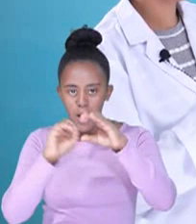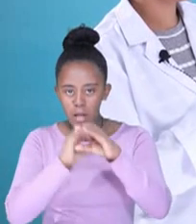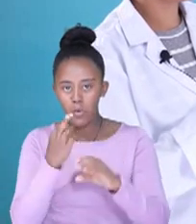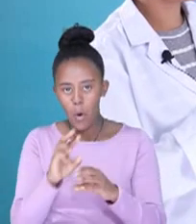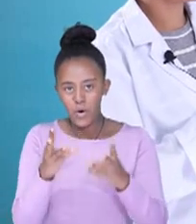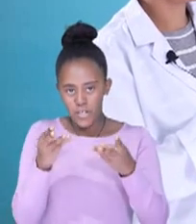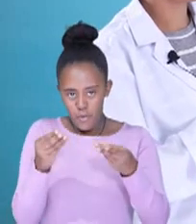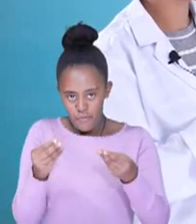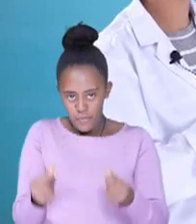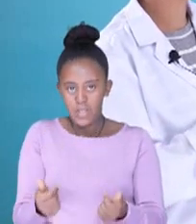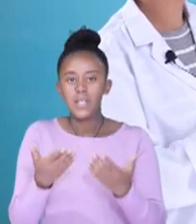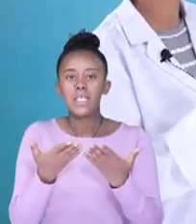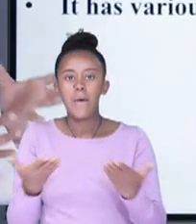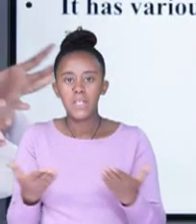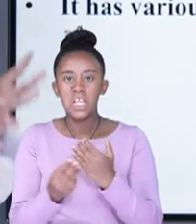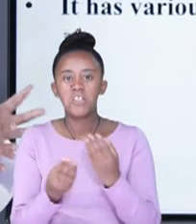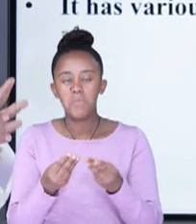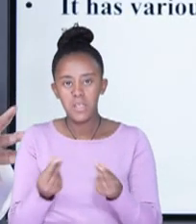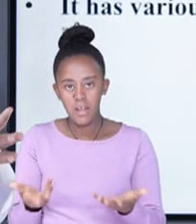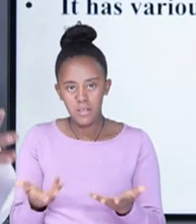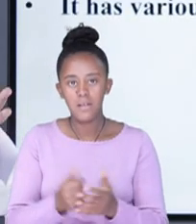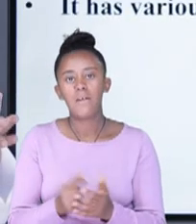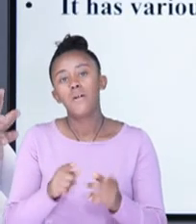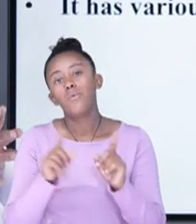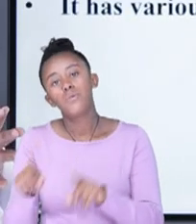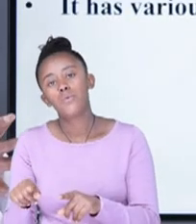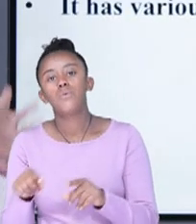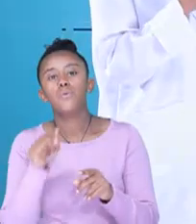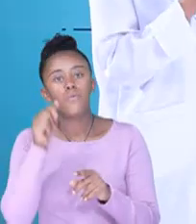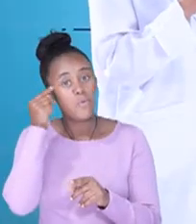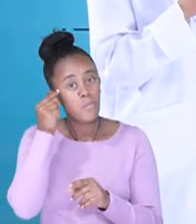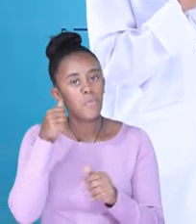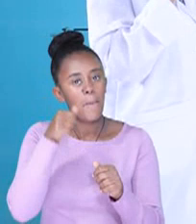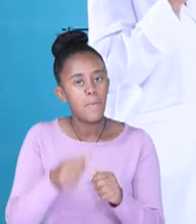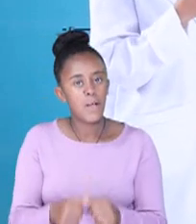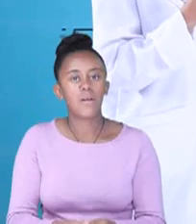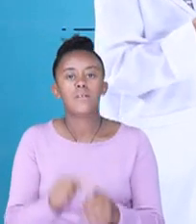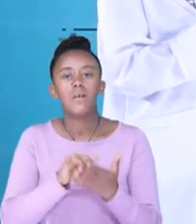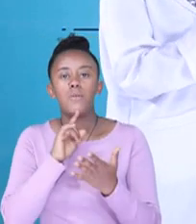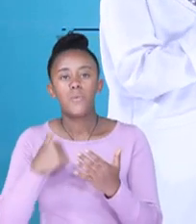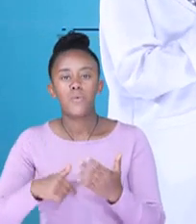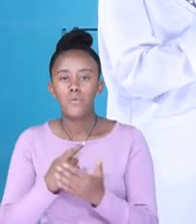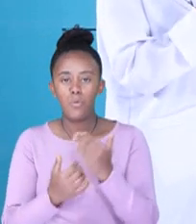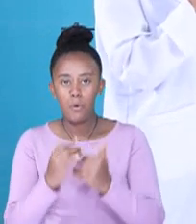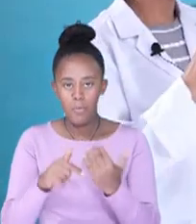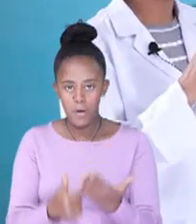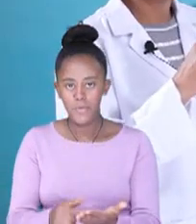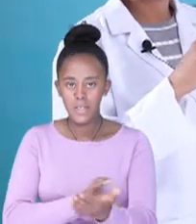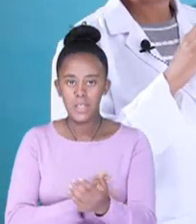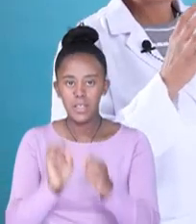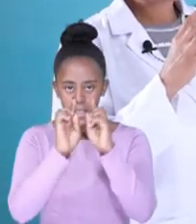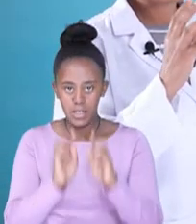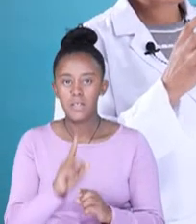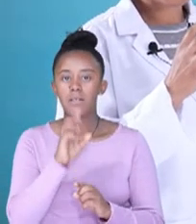dissolved substances. And also you have to remember that when we talk about cell structure, there